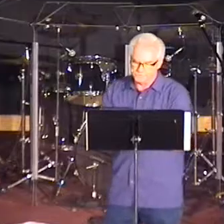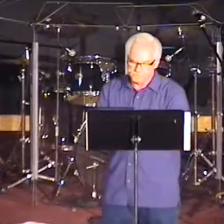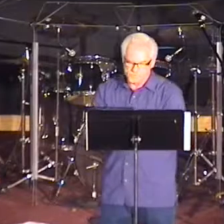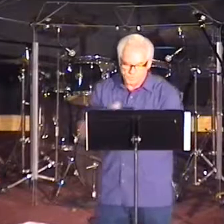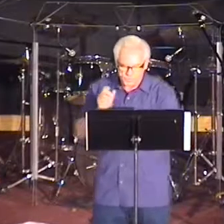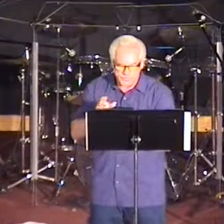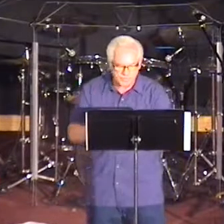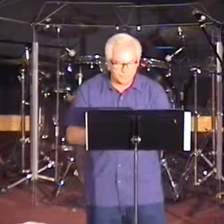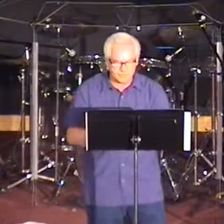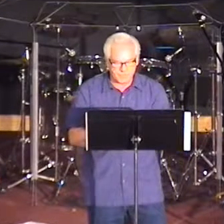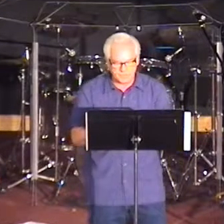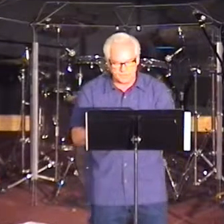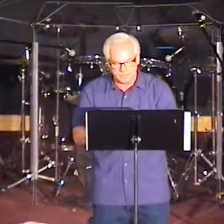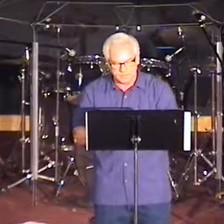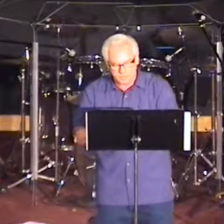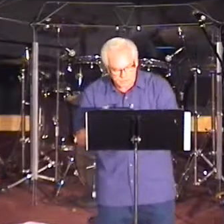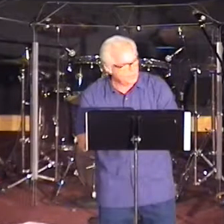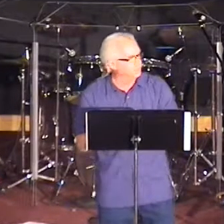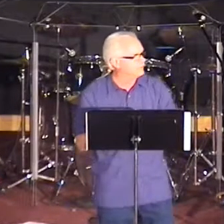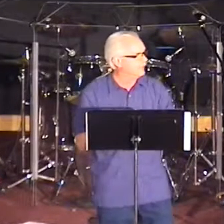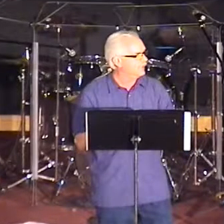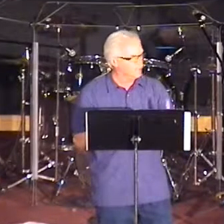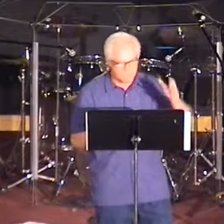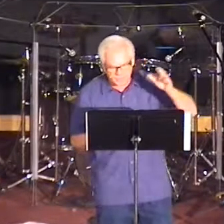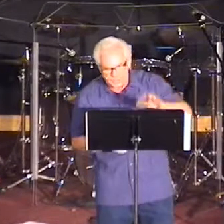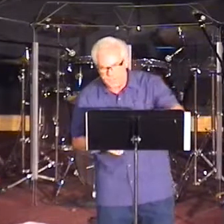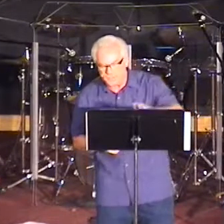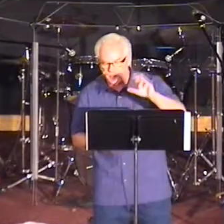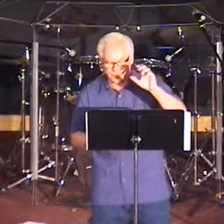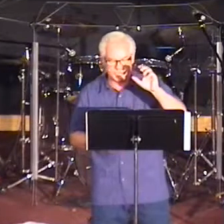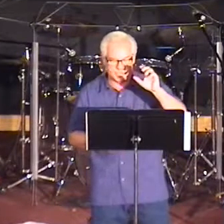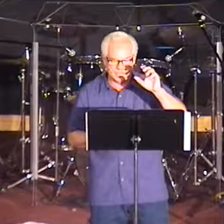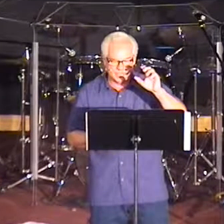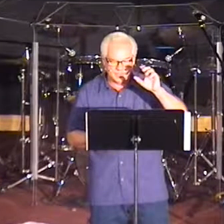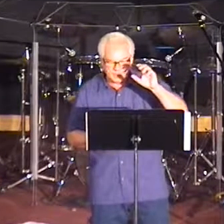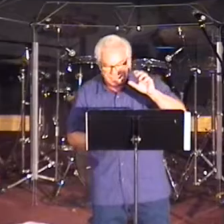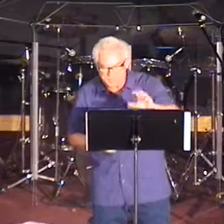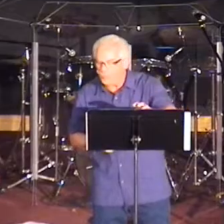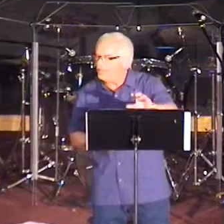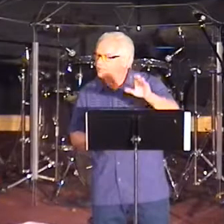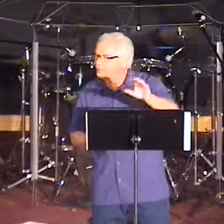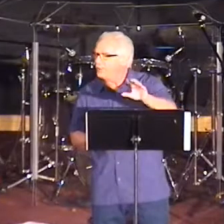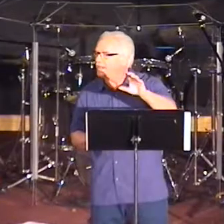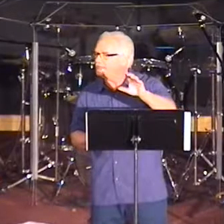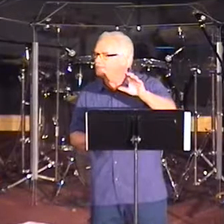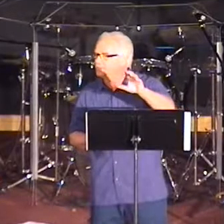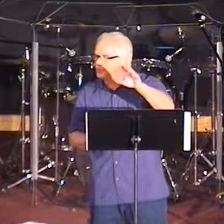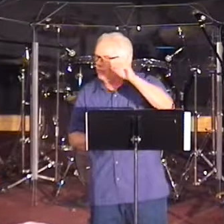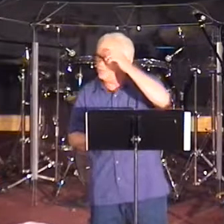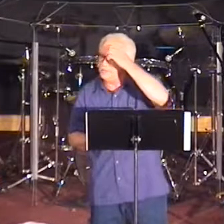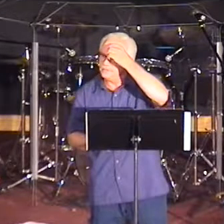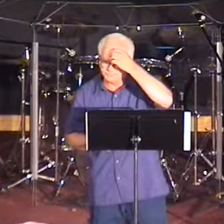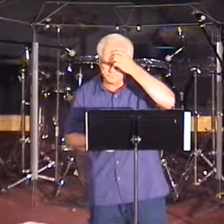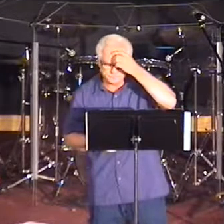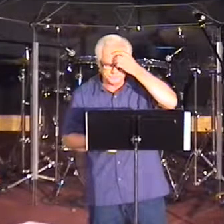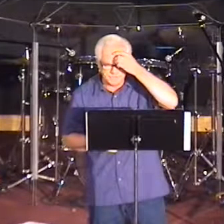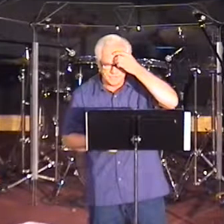He wants us to understand that he understands, that he cares. He's waiting for us to draw